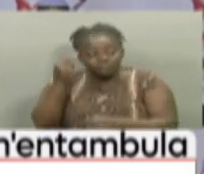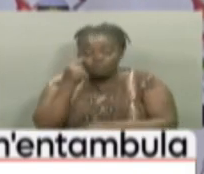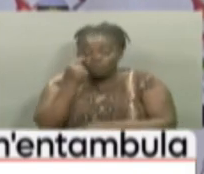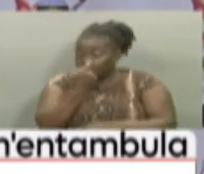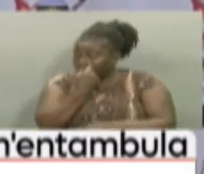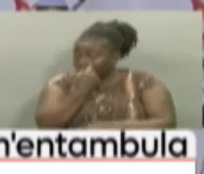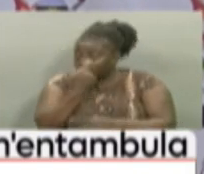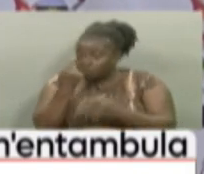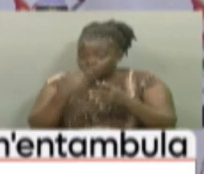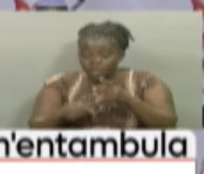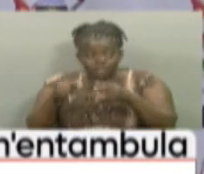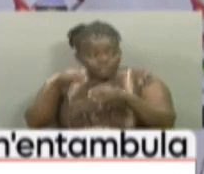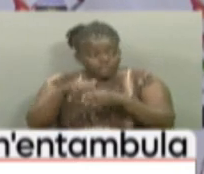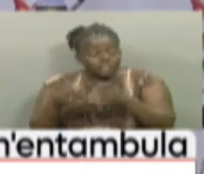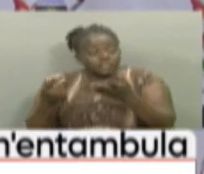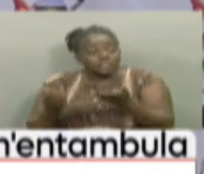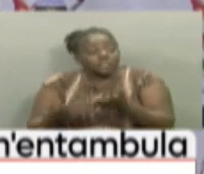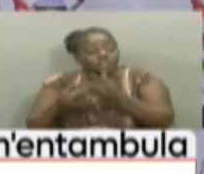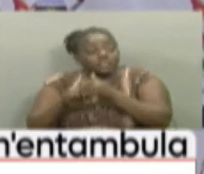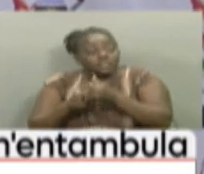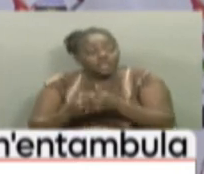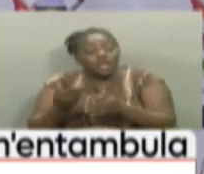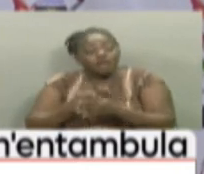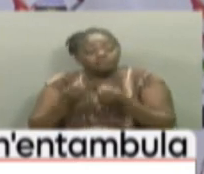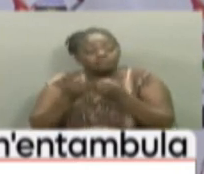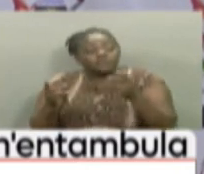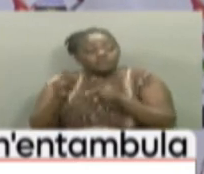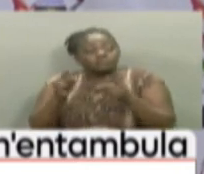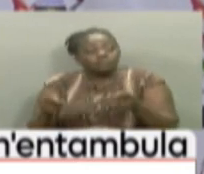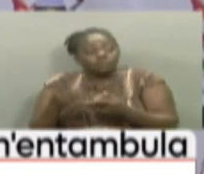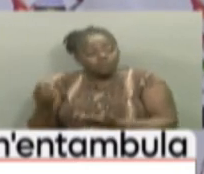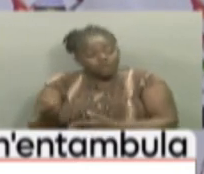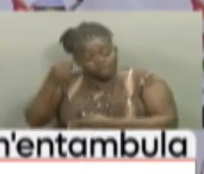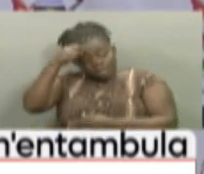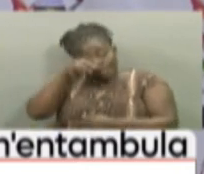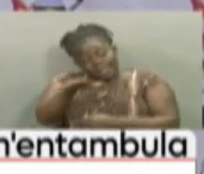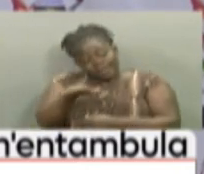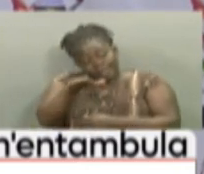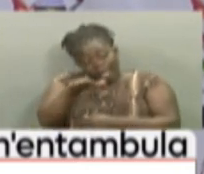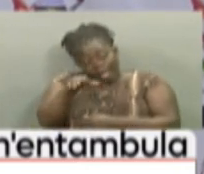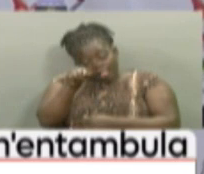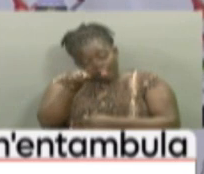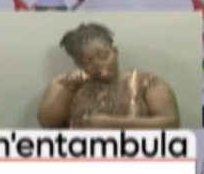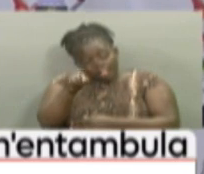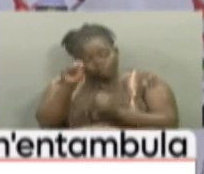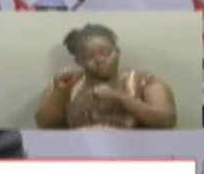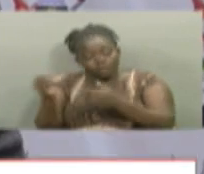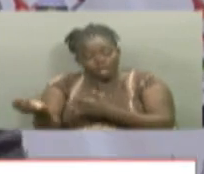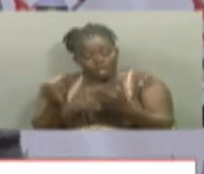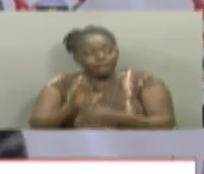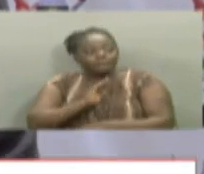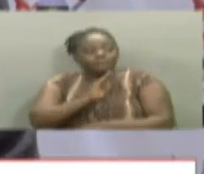ba dokita mu engineering. Kakati tuina abantu bangi abalina amagezi mu ADA. Tusobola nabo okubaleeta on